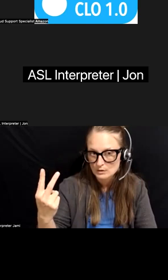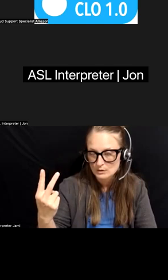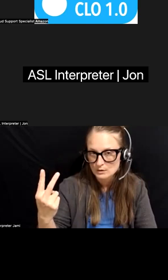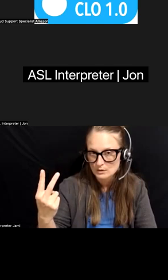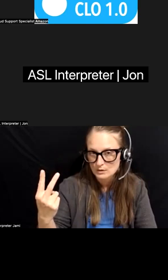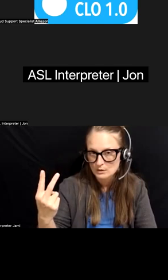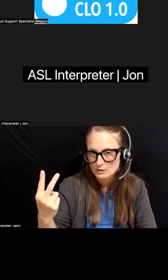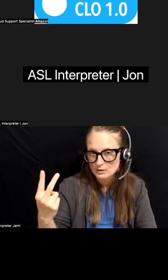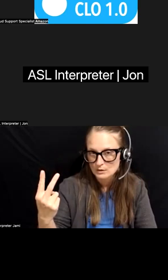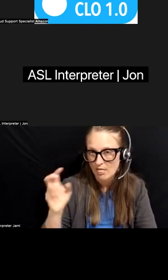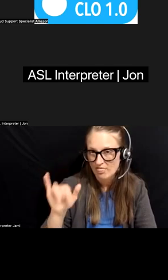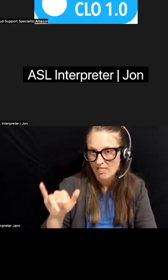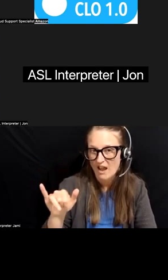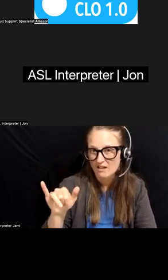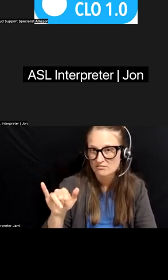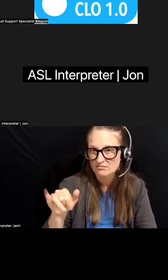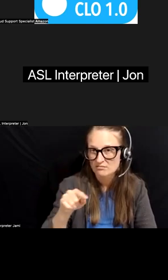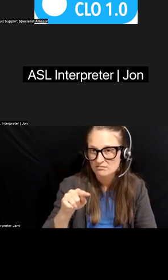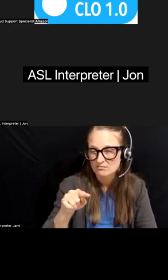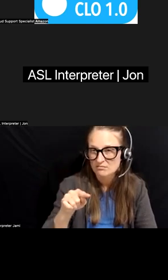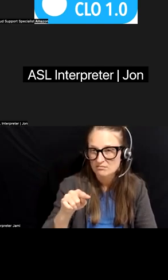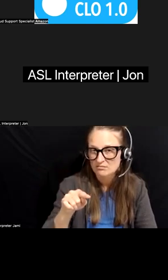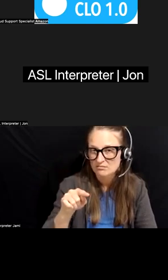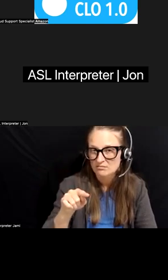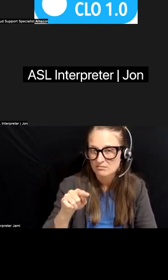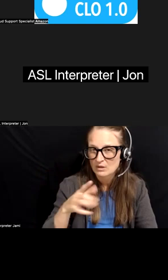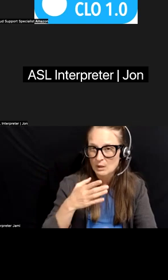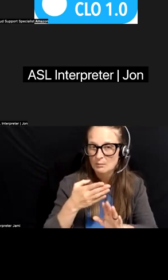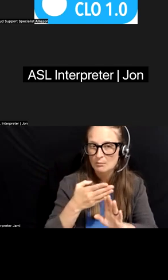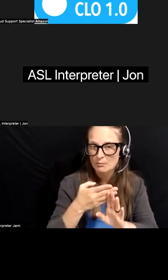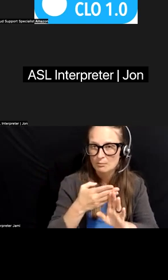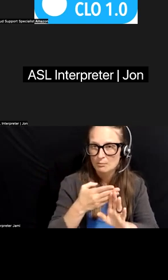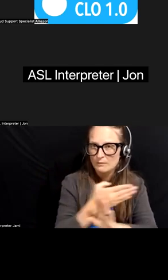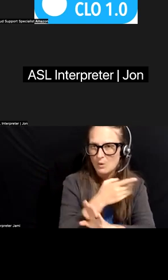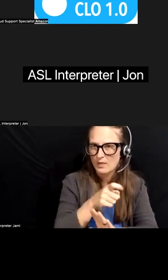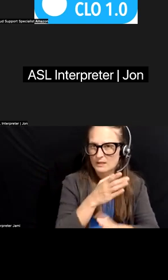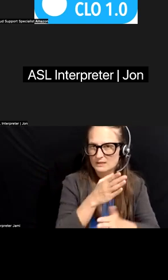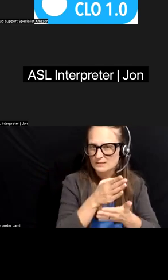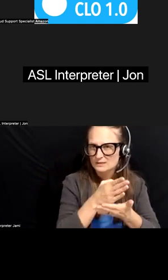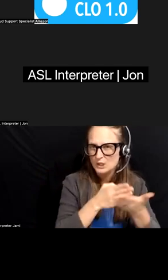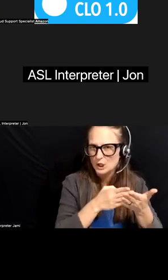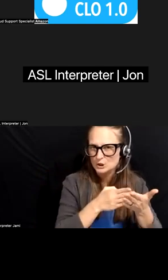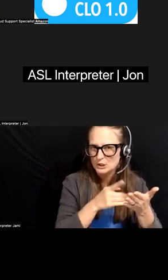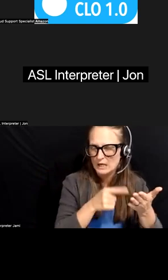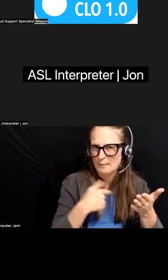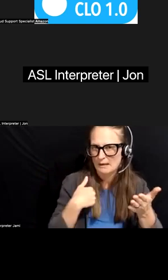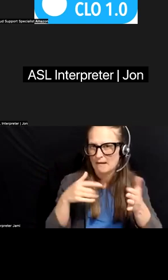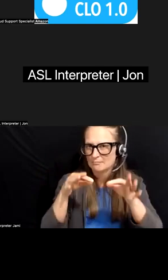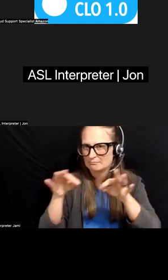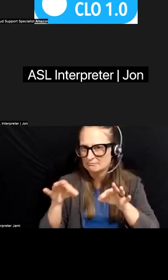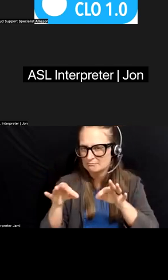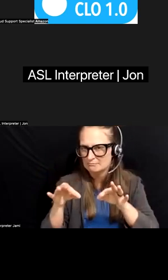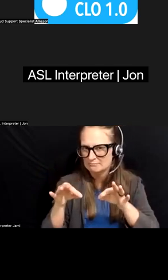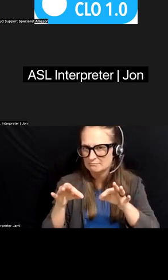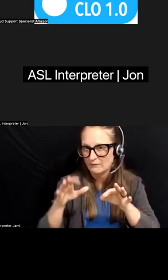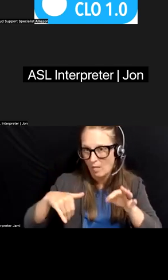this thing, EC2, before this section is out, I'm gonna provision that just to show you if you haven't